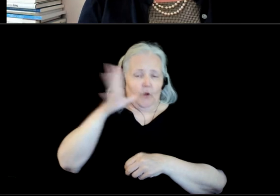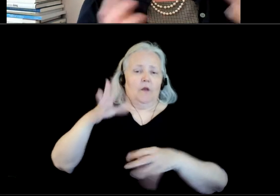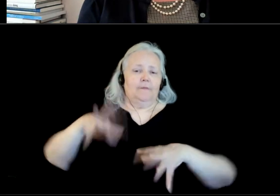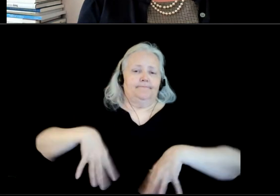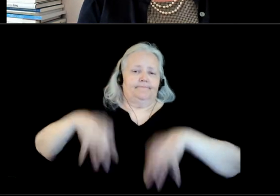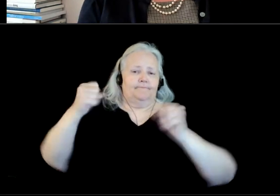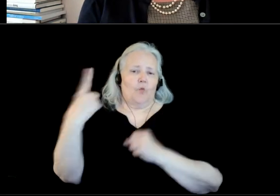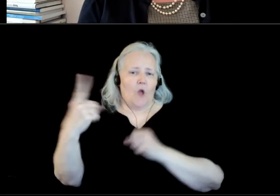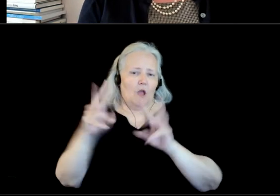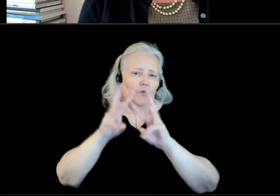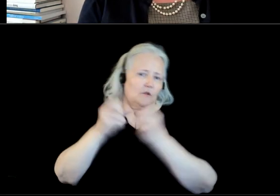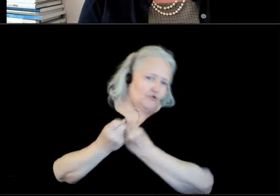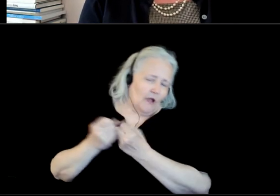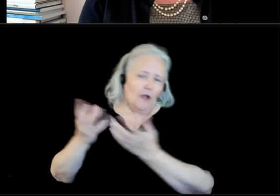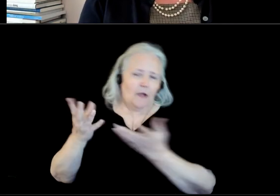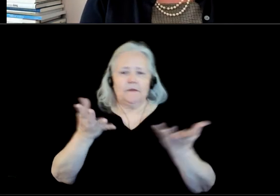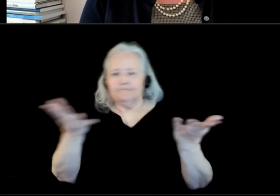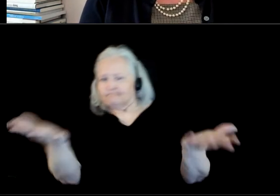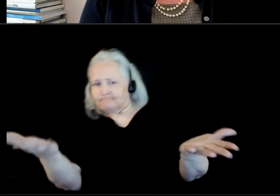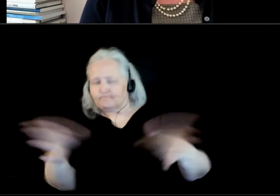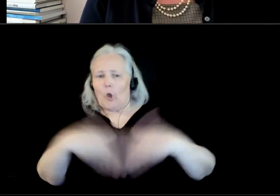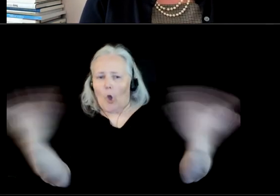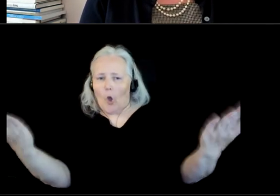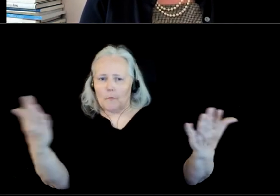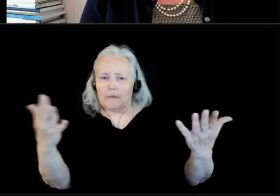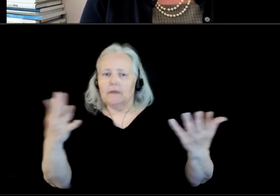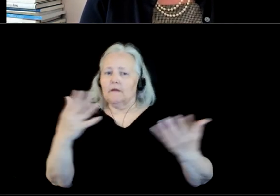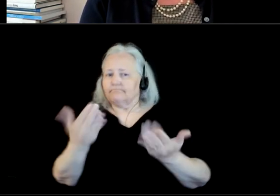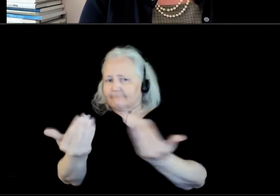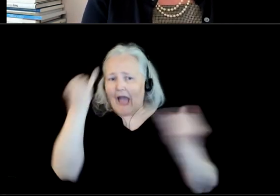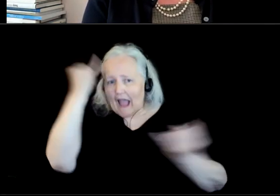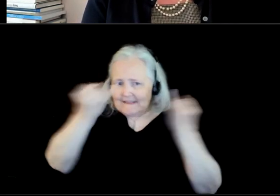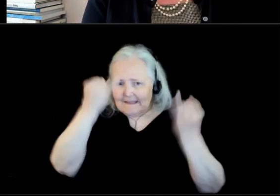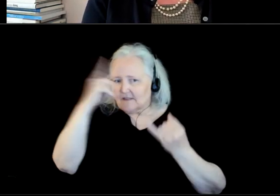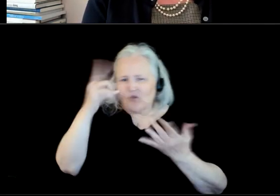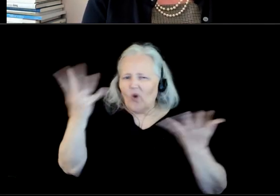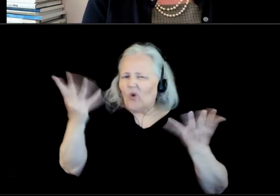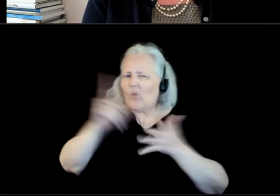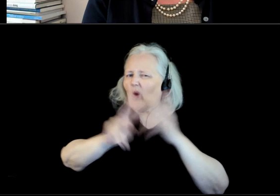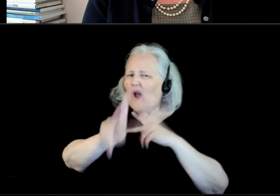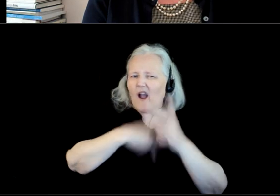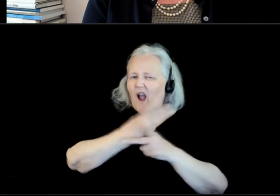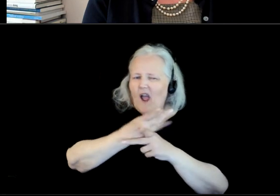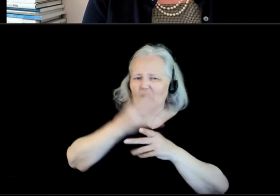about what you would like to see out of a session like that, again, please feel free to ping me.